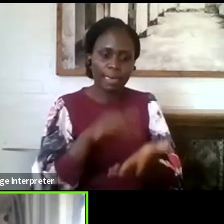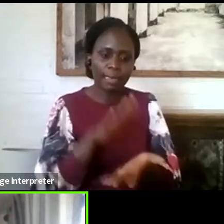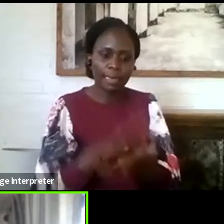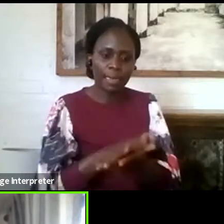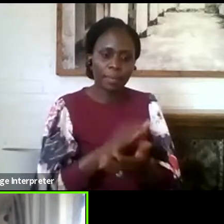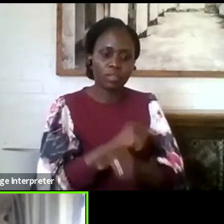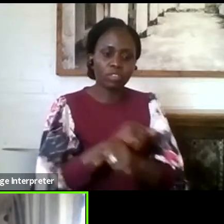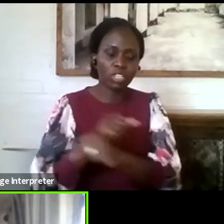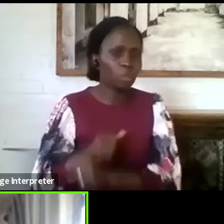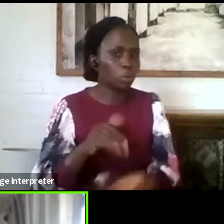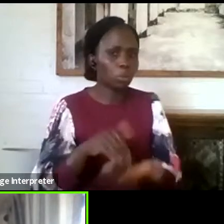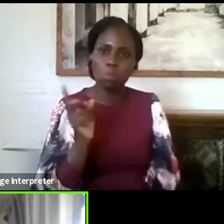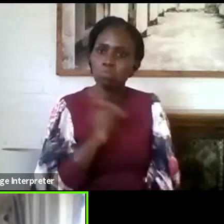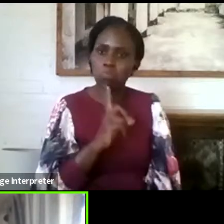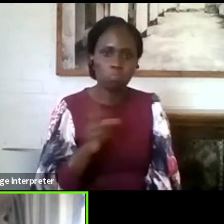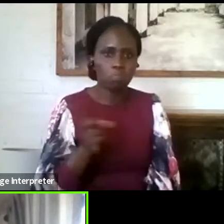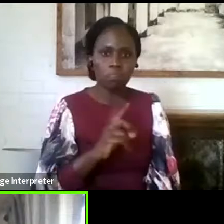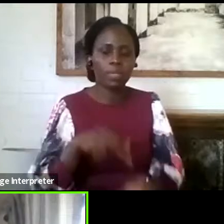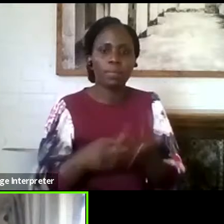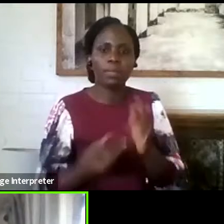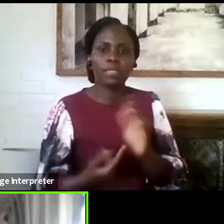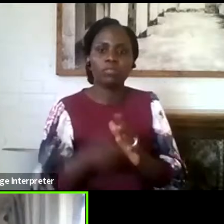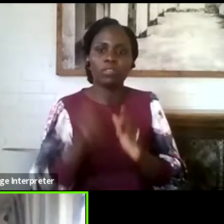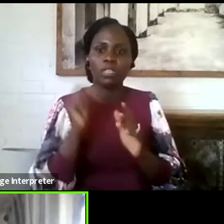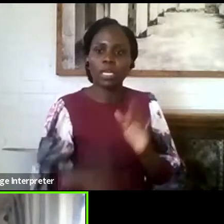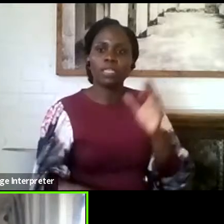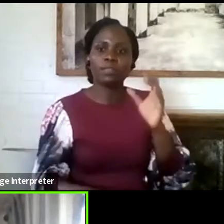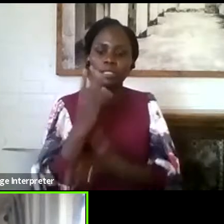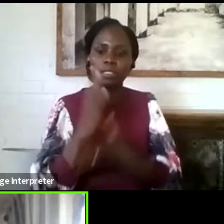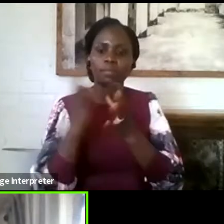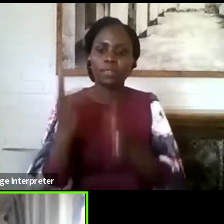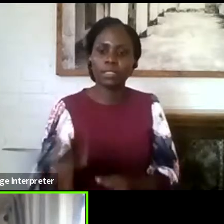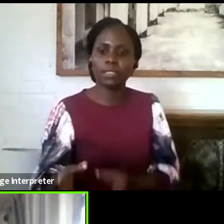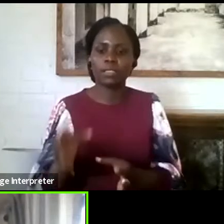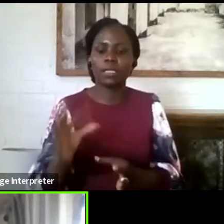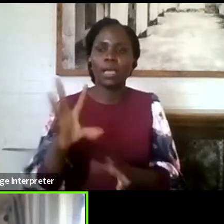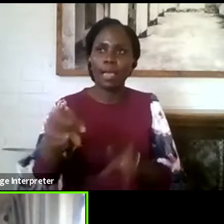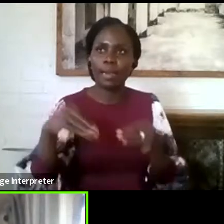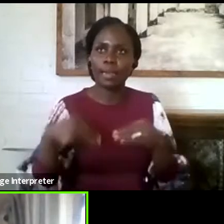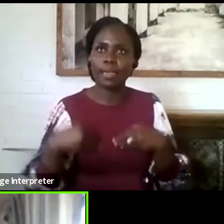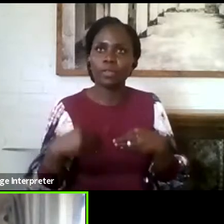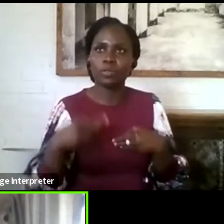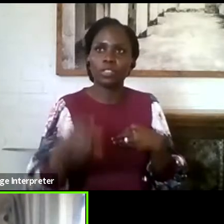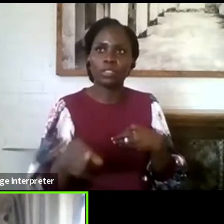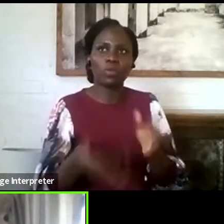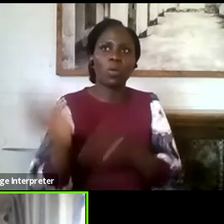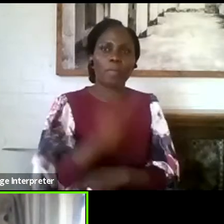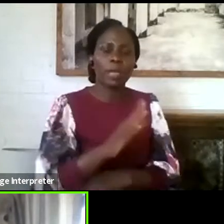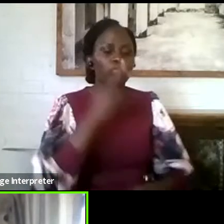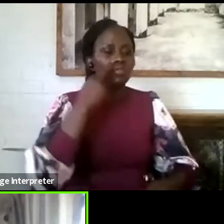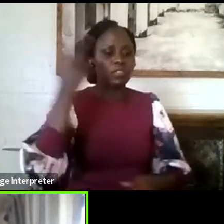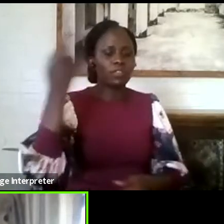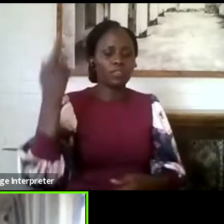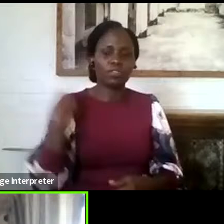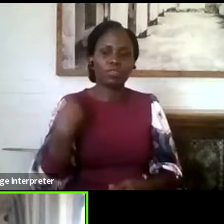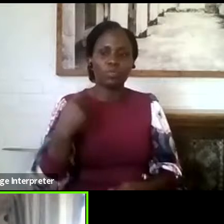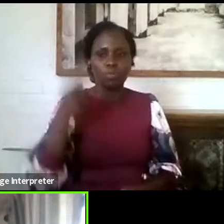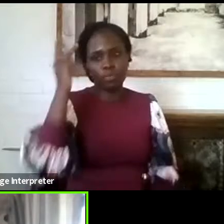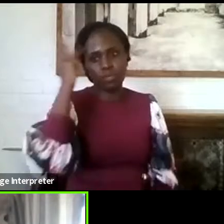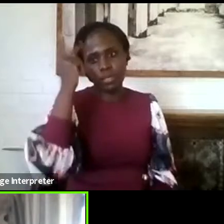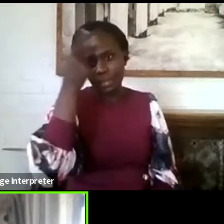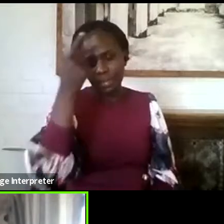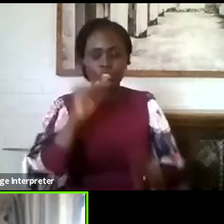these things started to come up in a way that allowed them to go back to review these policies, the training, and